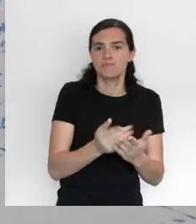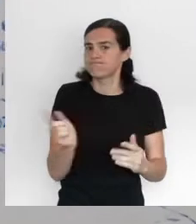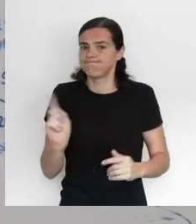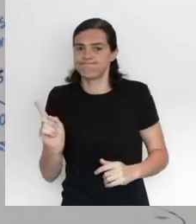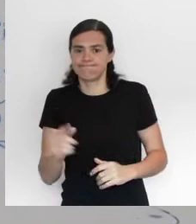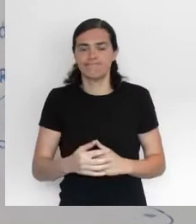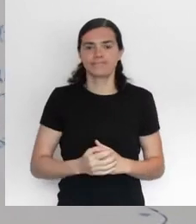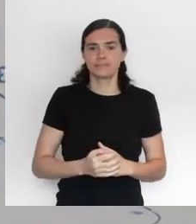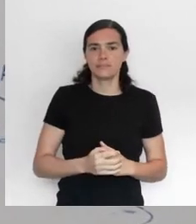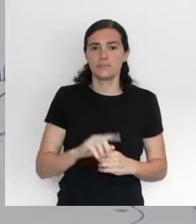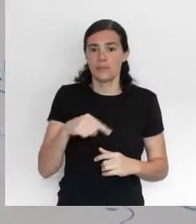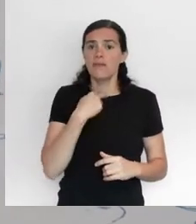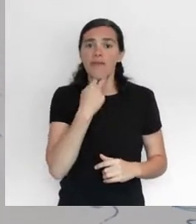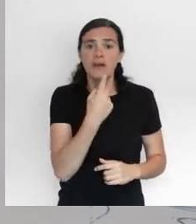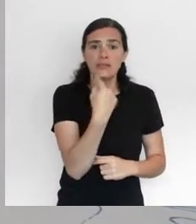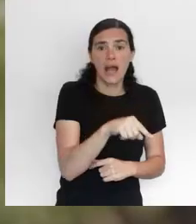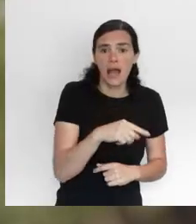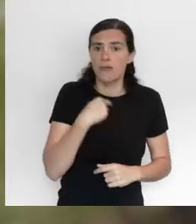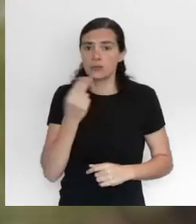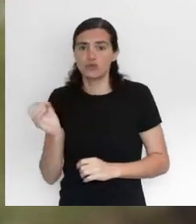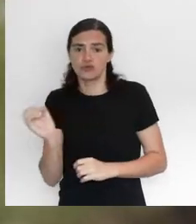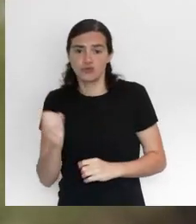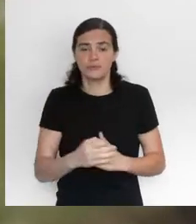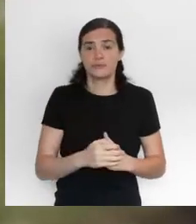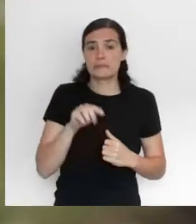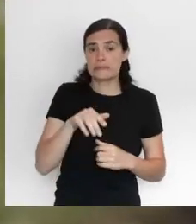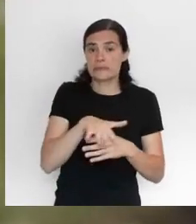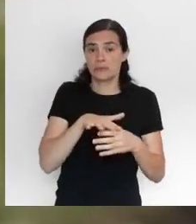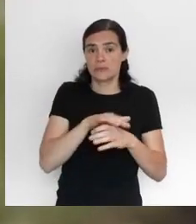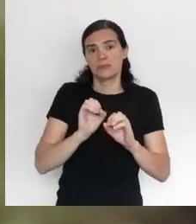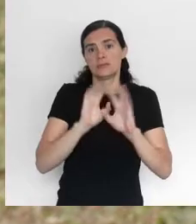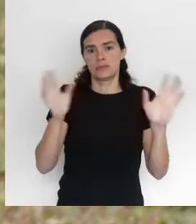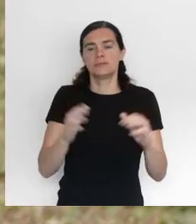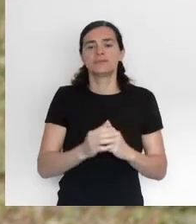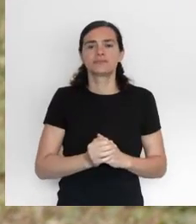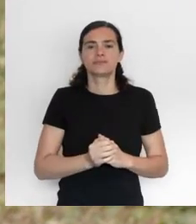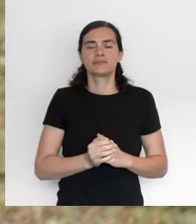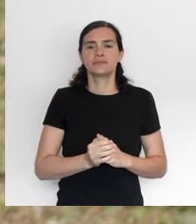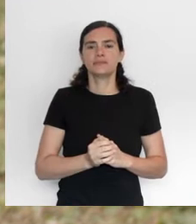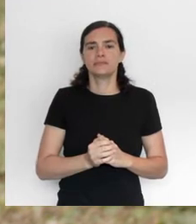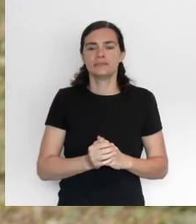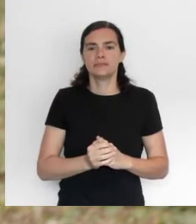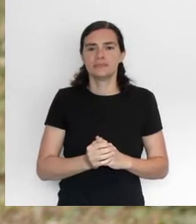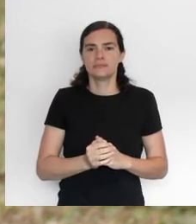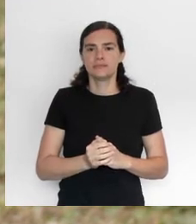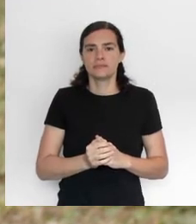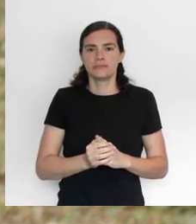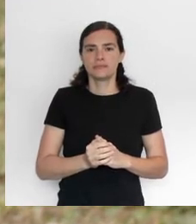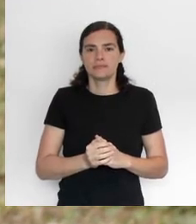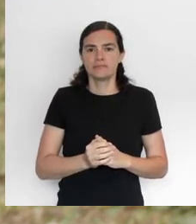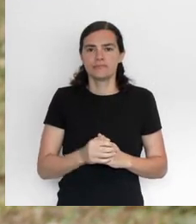to contribute or not, to have a voice or not. In this case, of course, it's